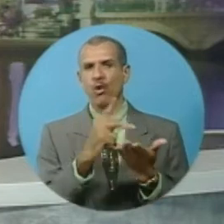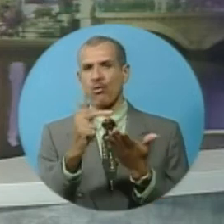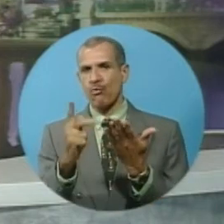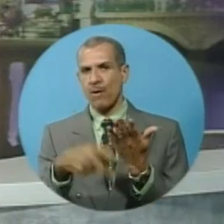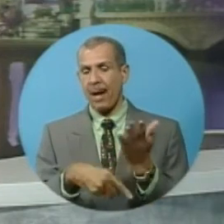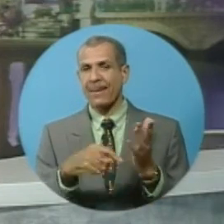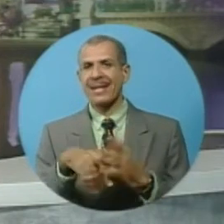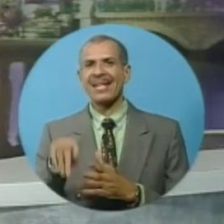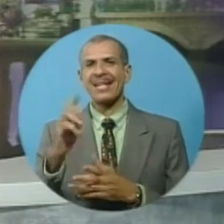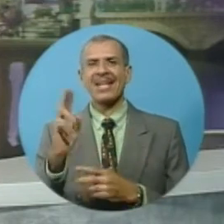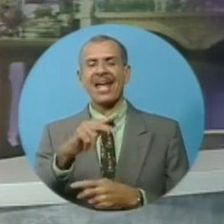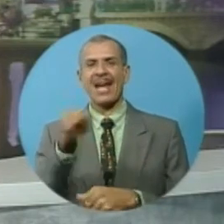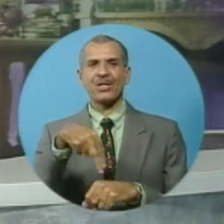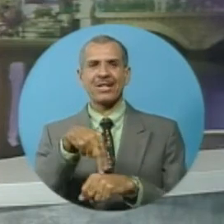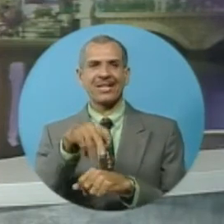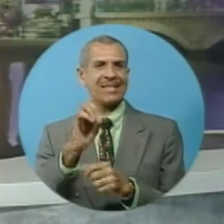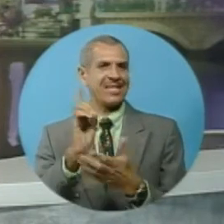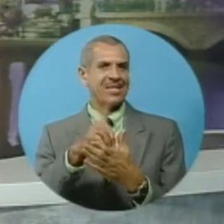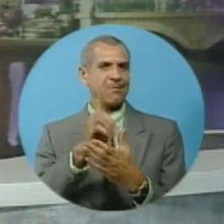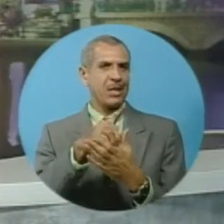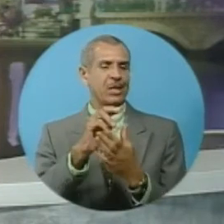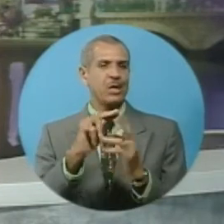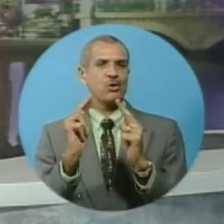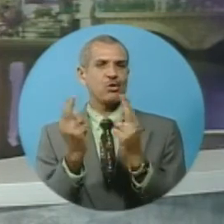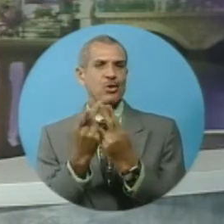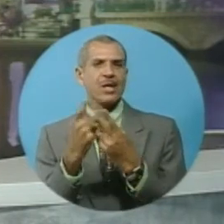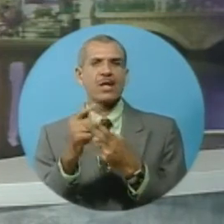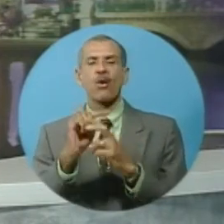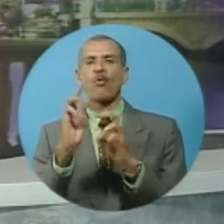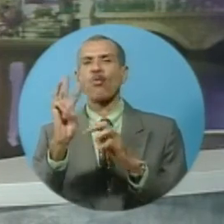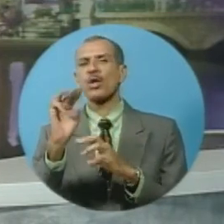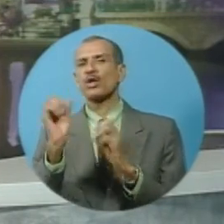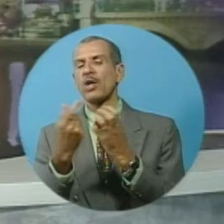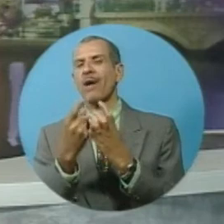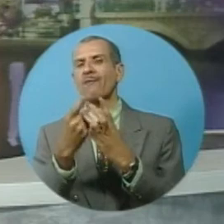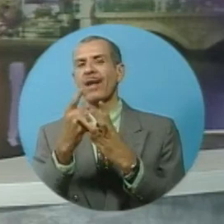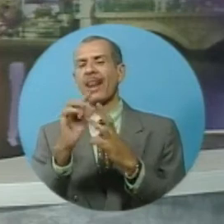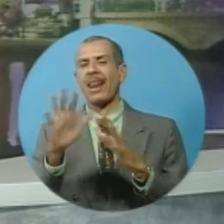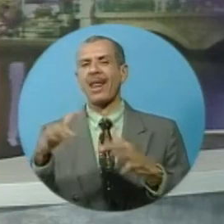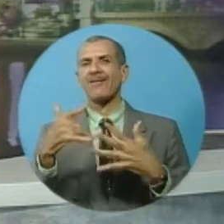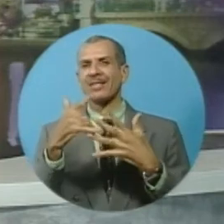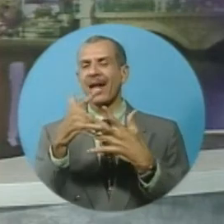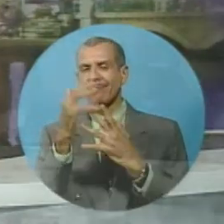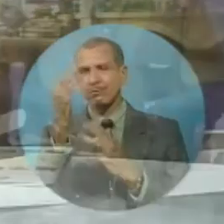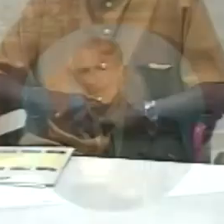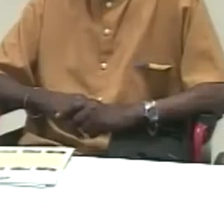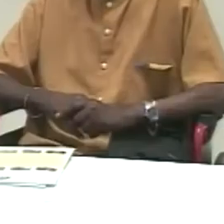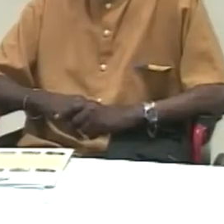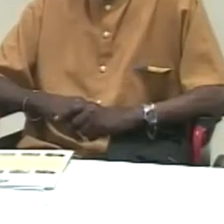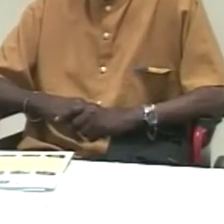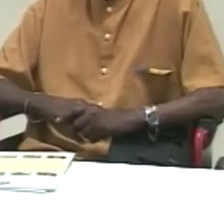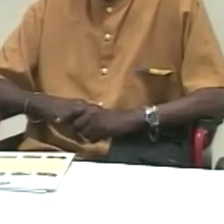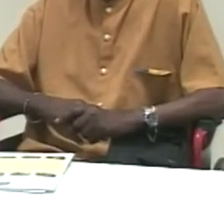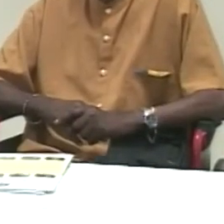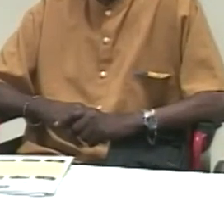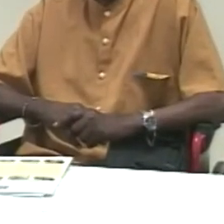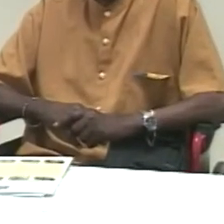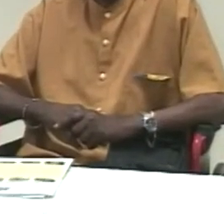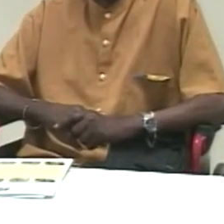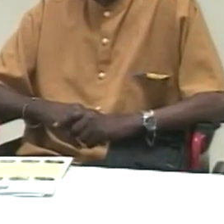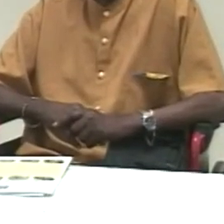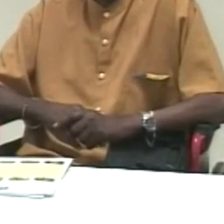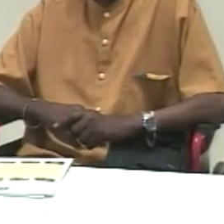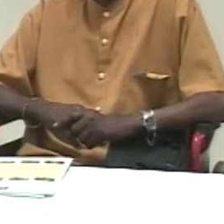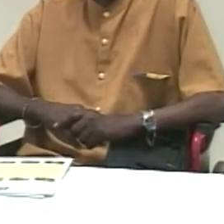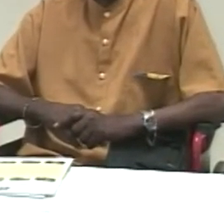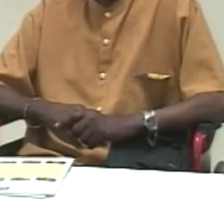National Disabilities Unit has produced a workshop to create lifestyle awareness. Facilitator of the workshop, Jaleesa Robinson,